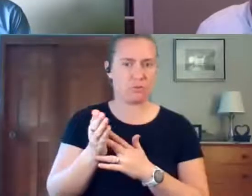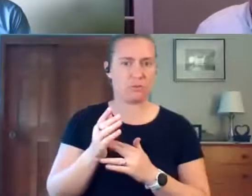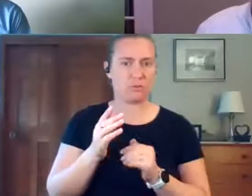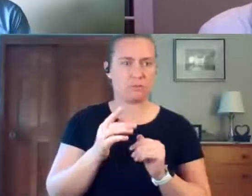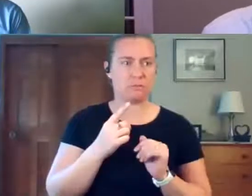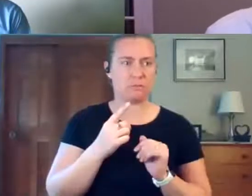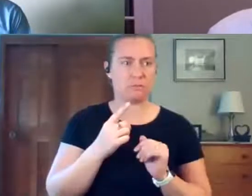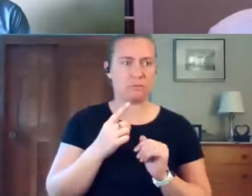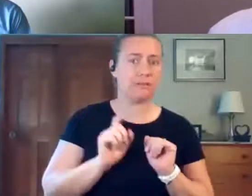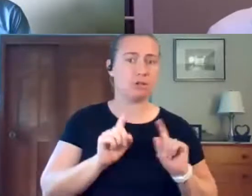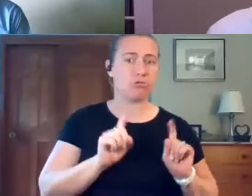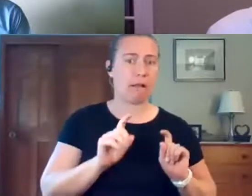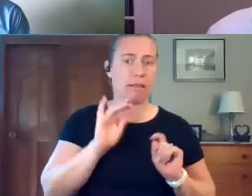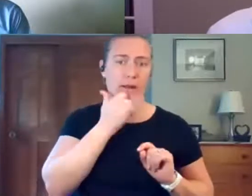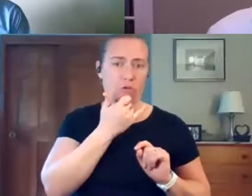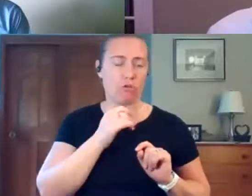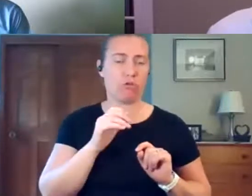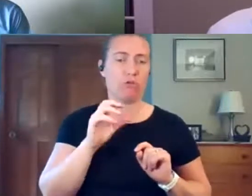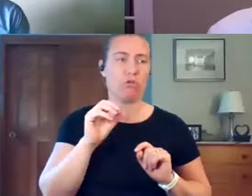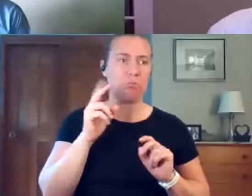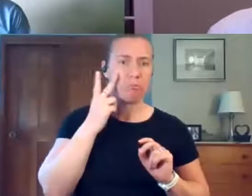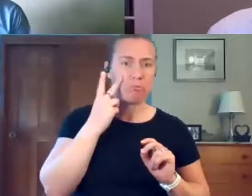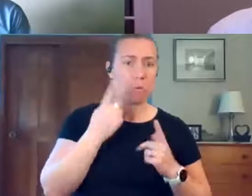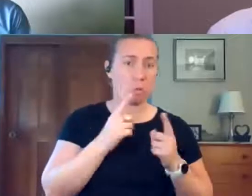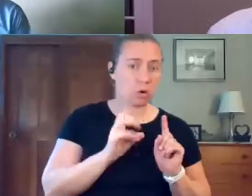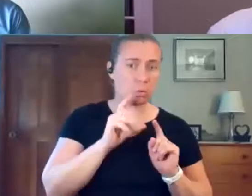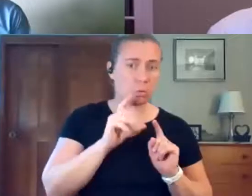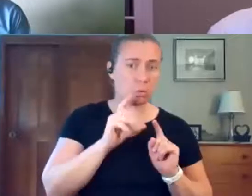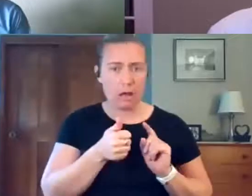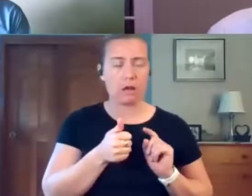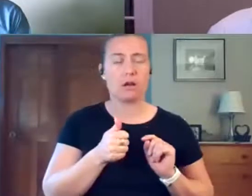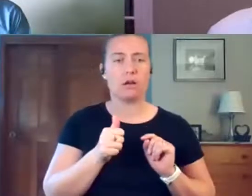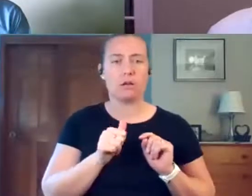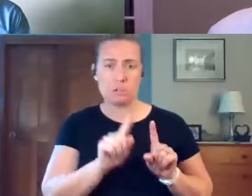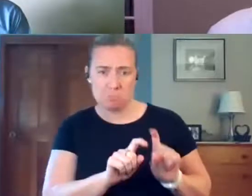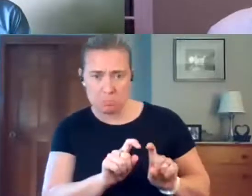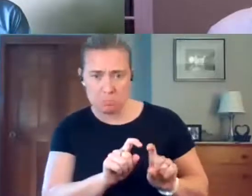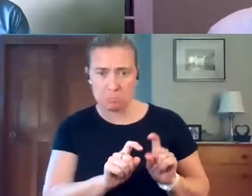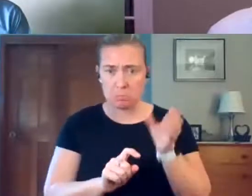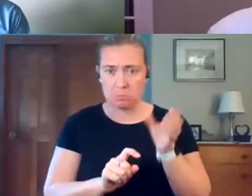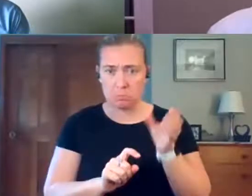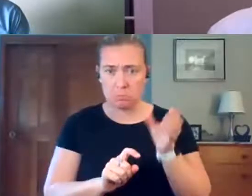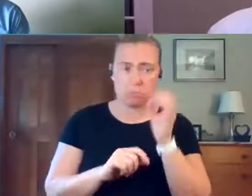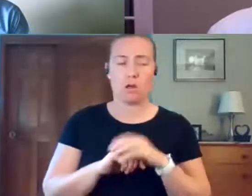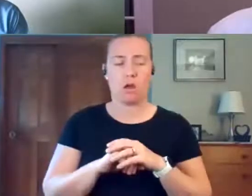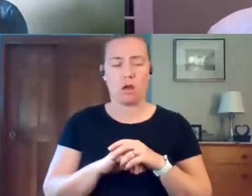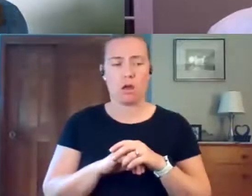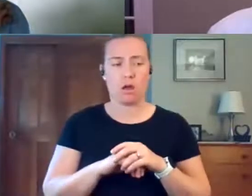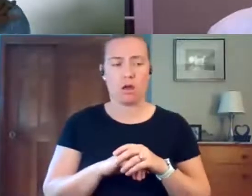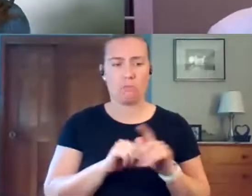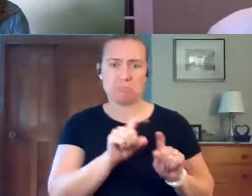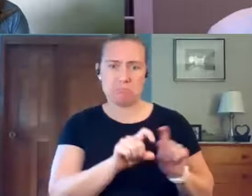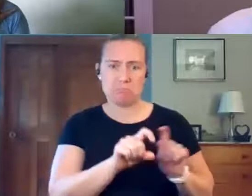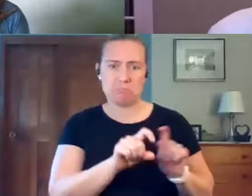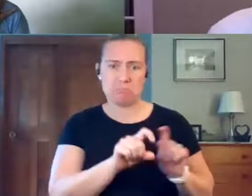and error, and seeing what worked, what didn't, asking questions of our original participants